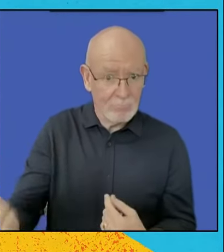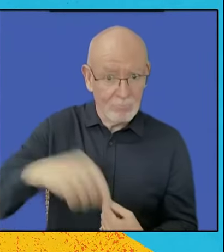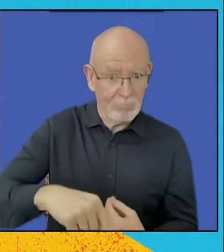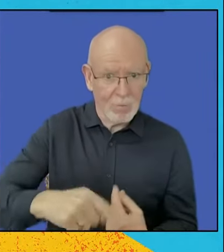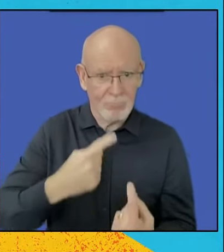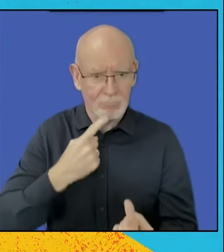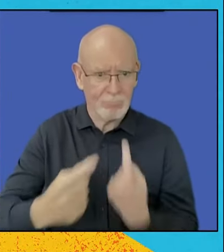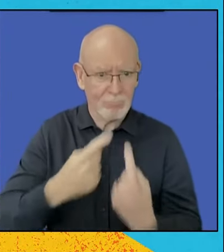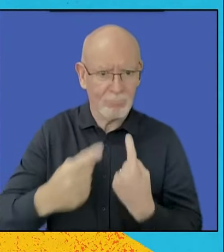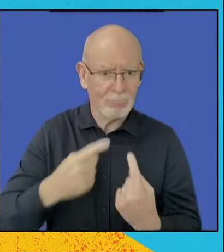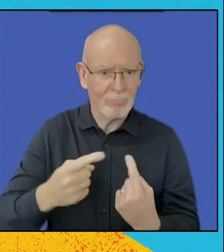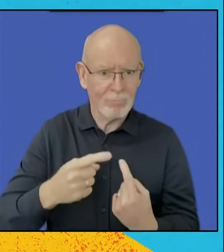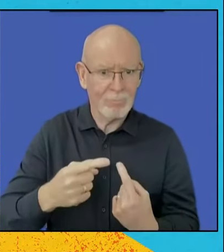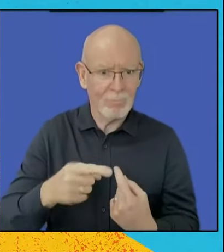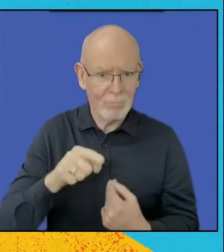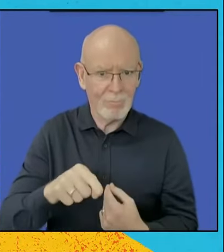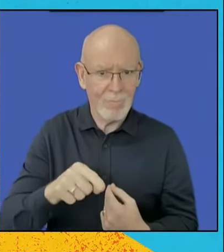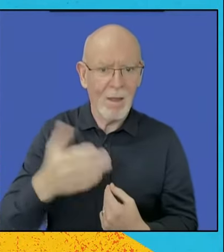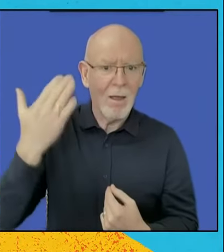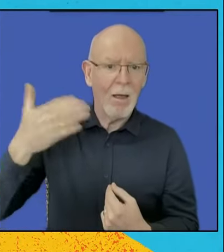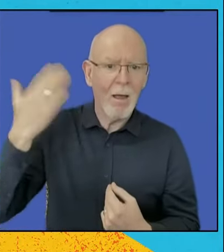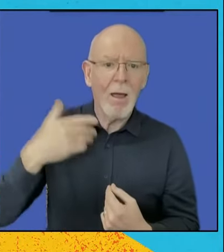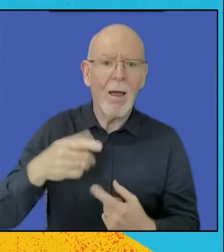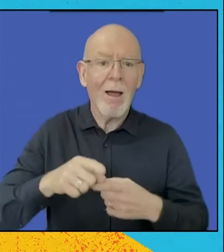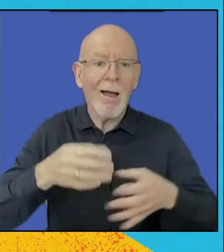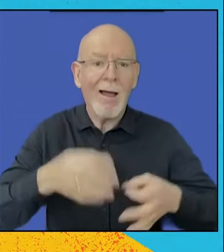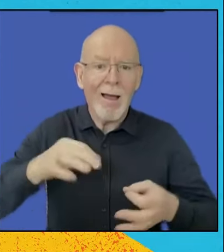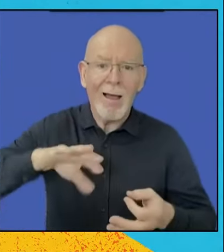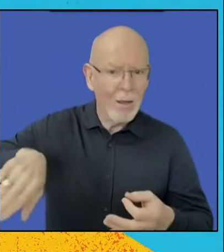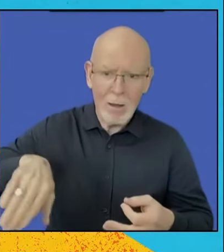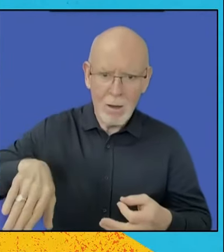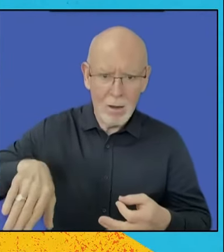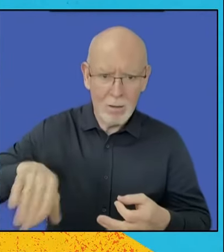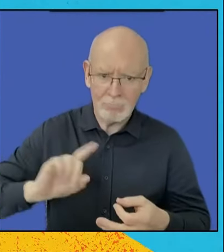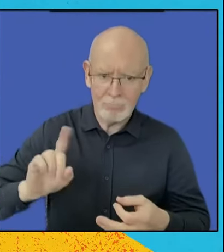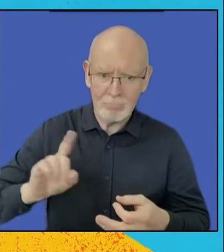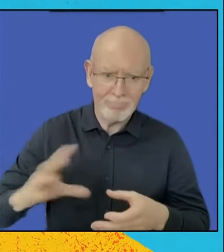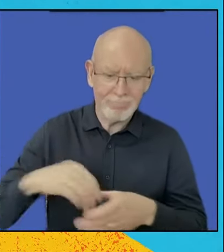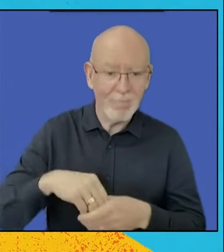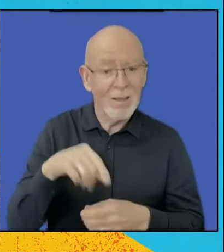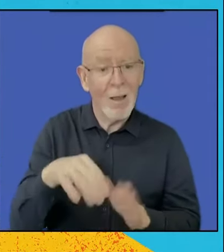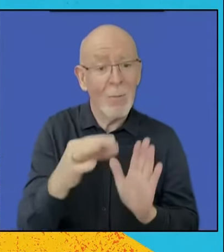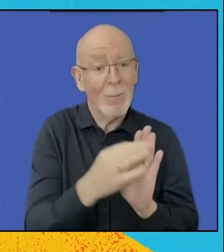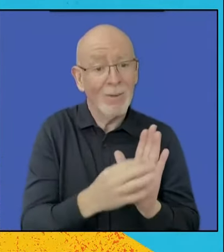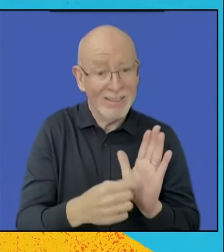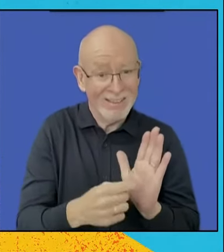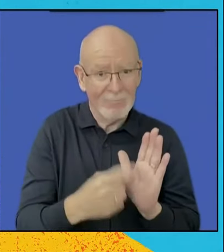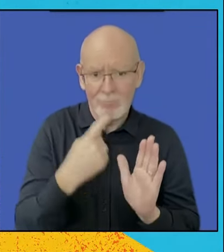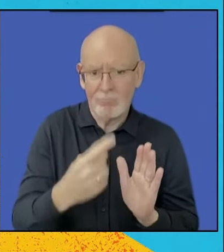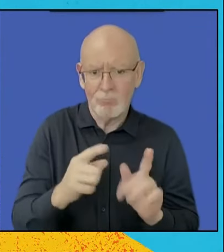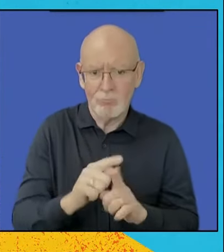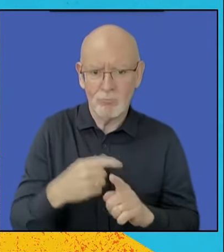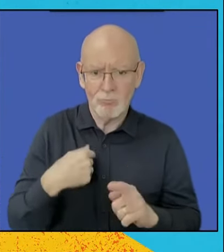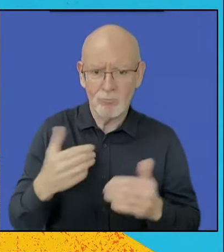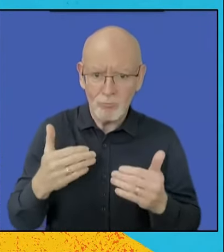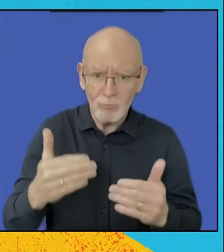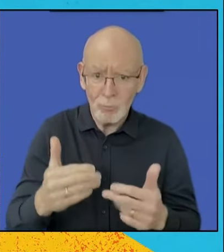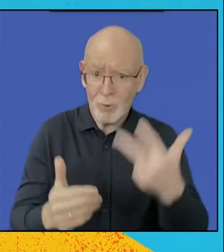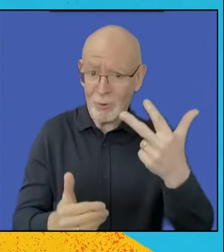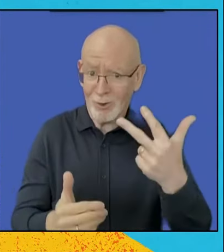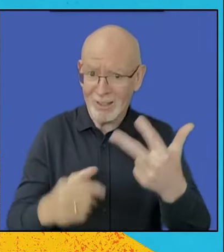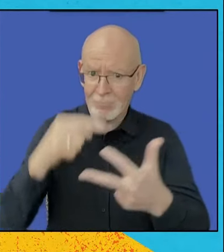making. That includes establishing a dedicated youth consultation mechanism in every country in the world and a global standard on